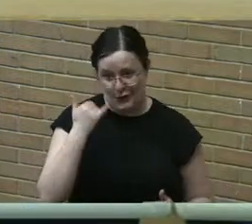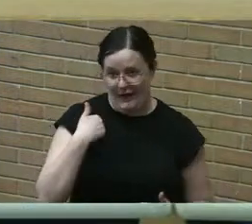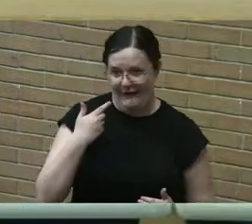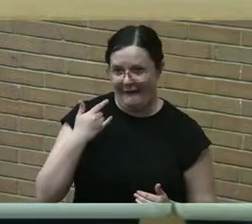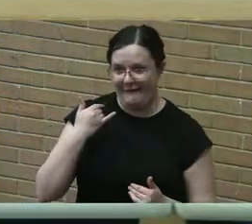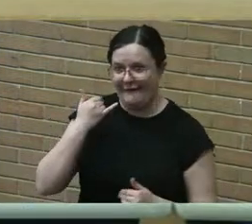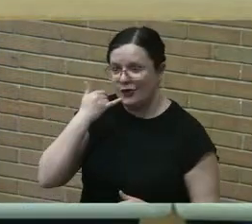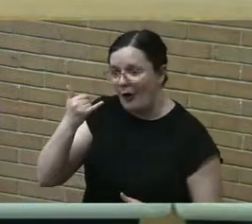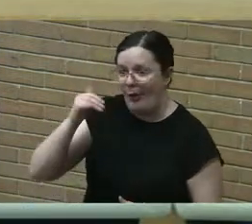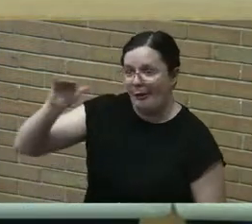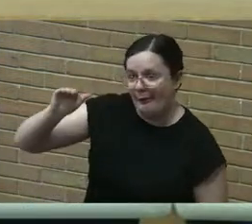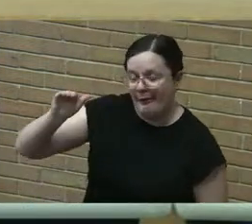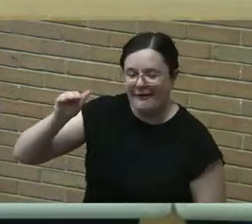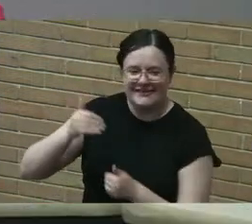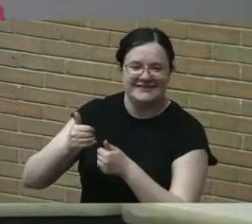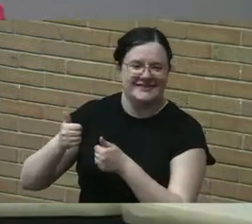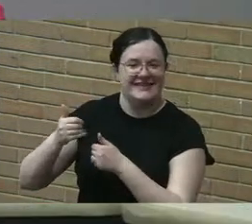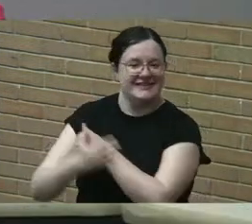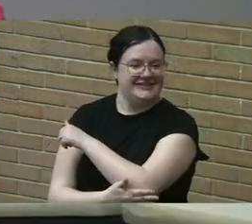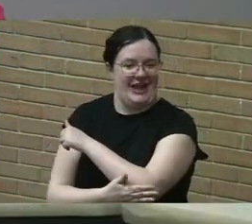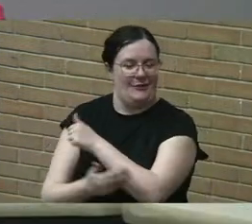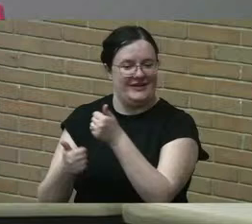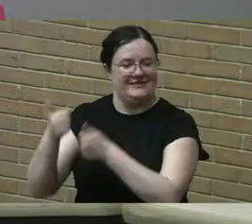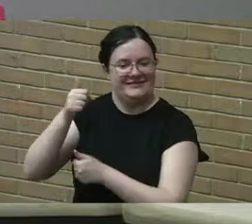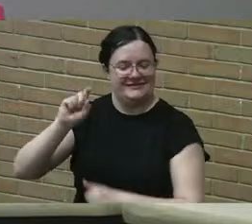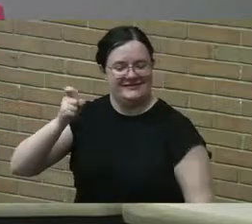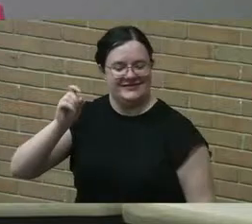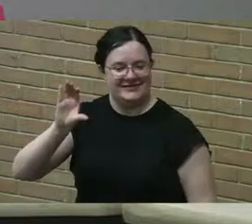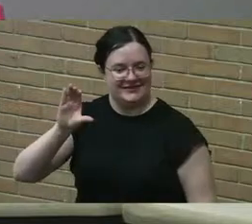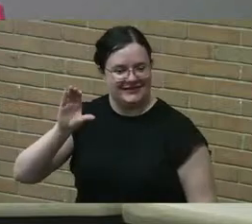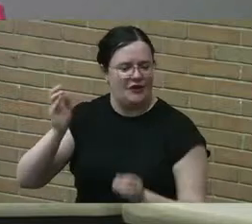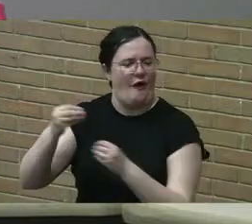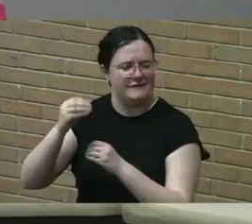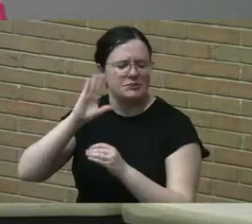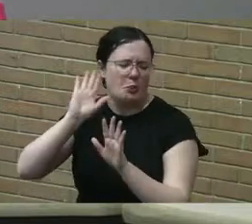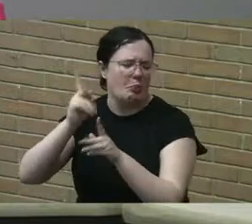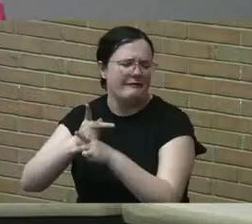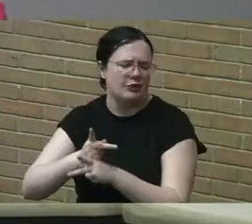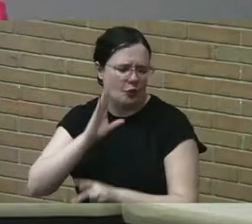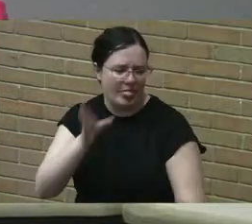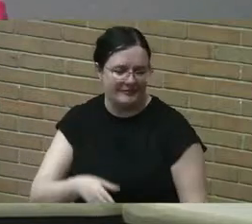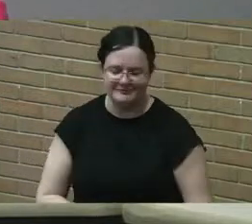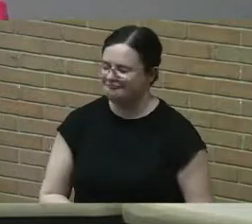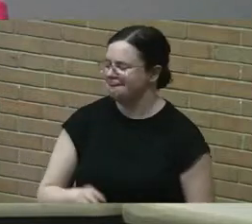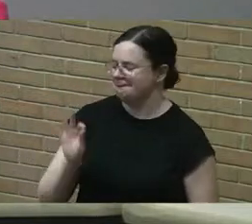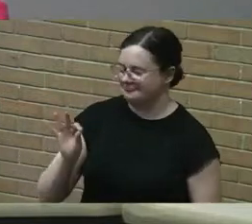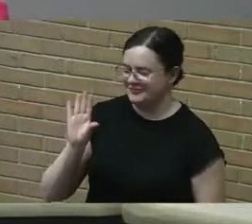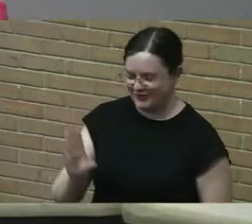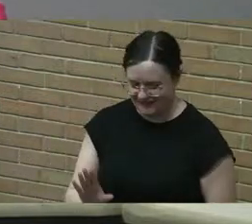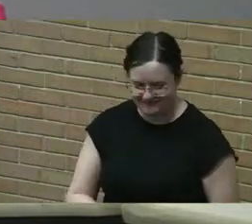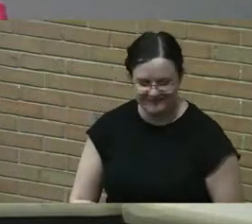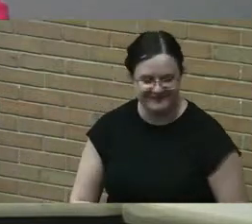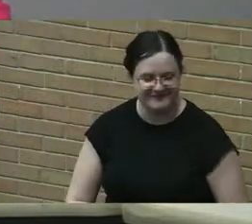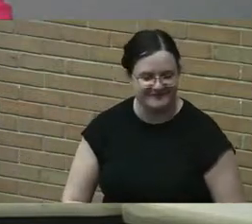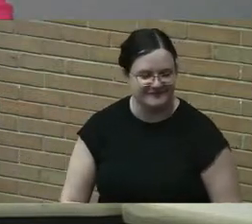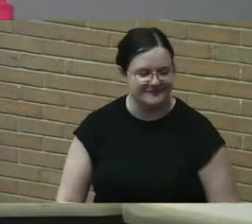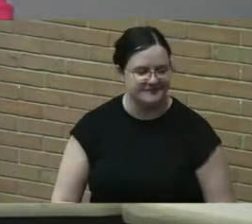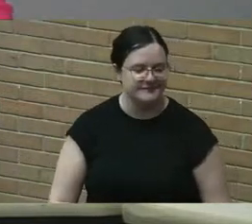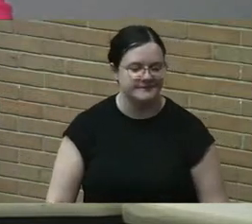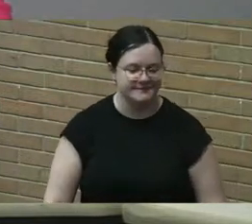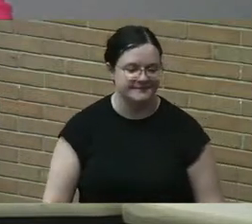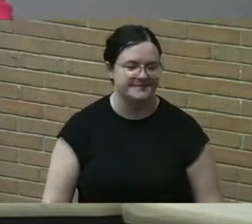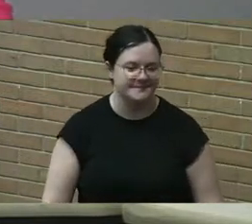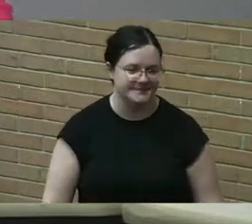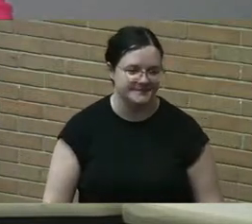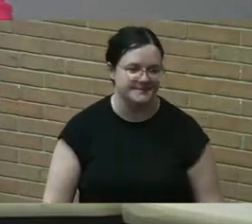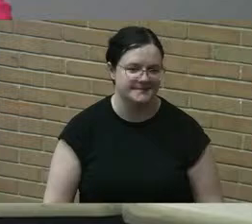county executive's office today. That game of tag But they'll going be until we helpful. have answers. Excellent. In a